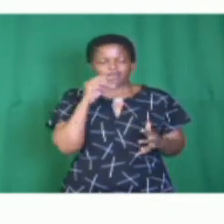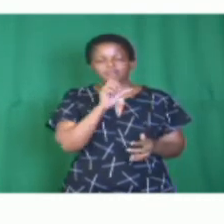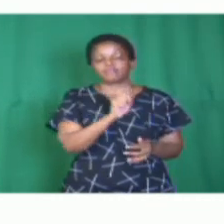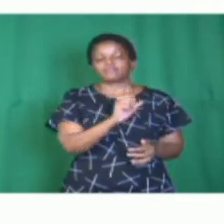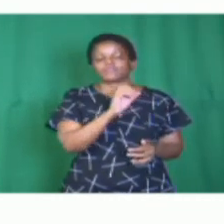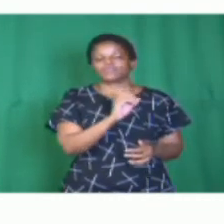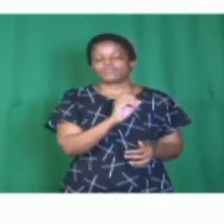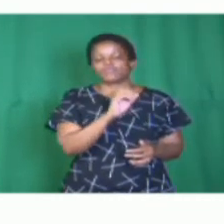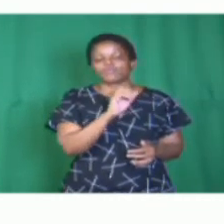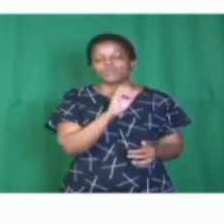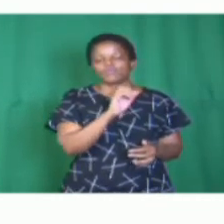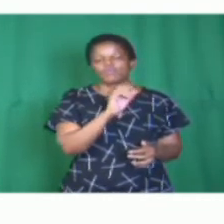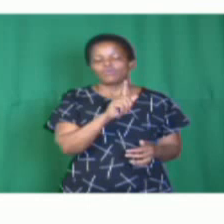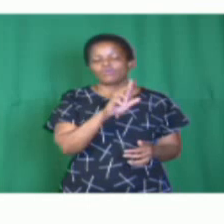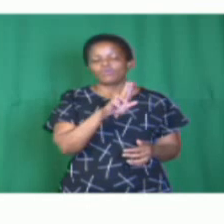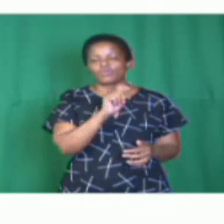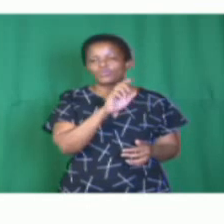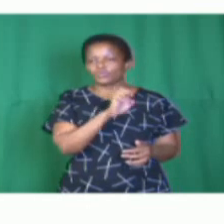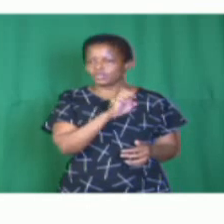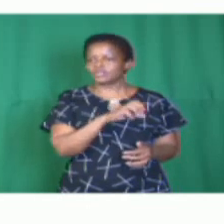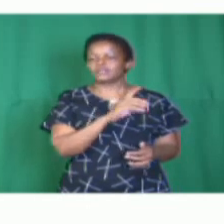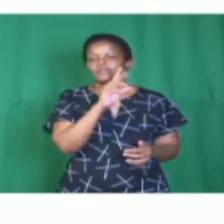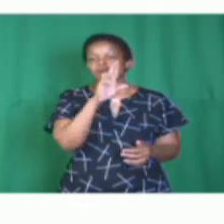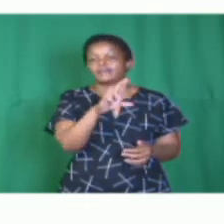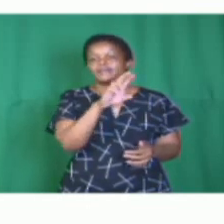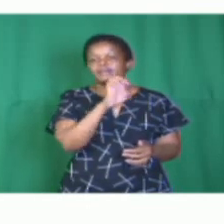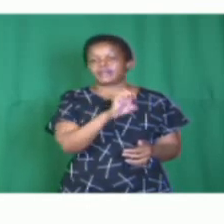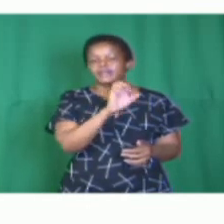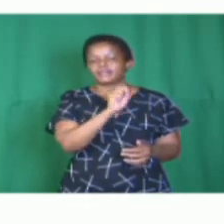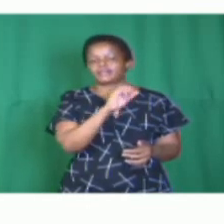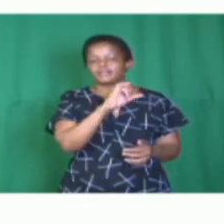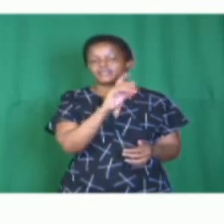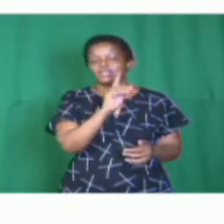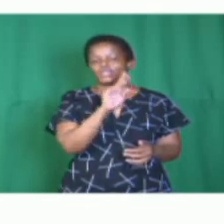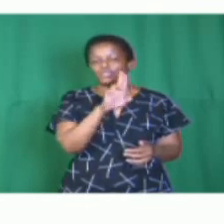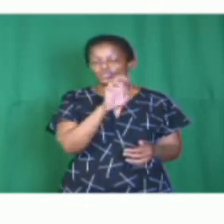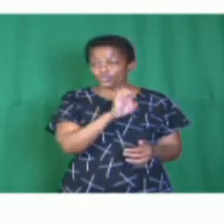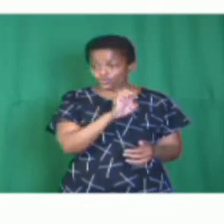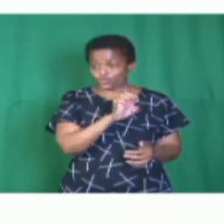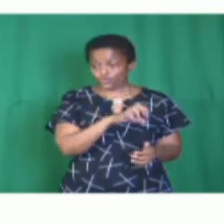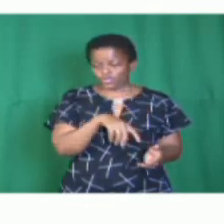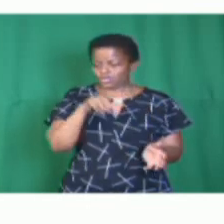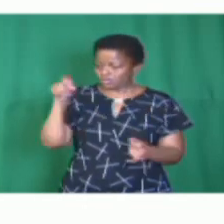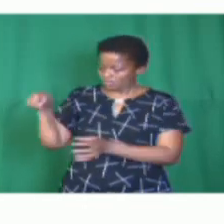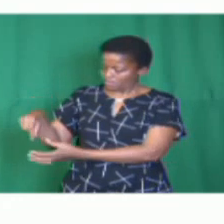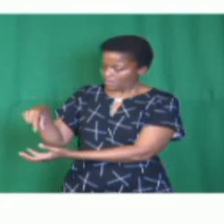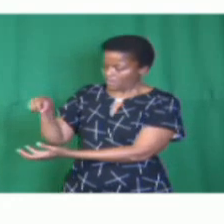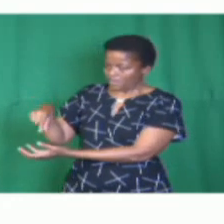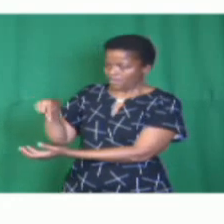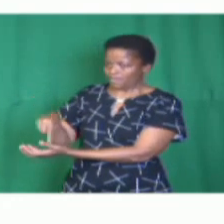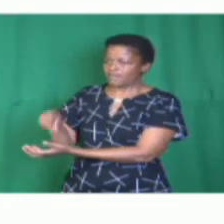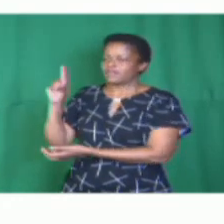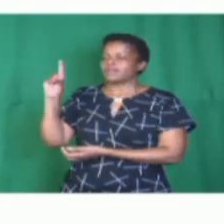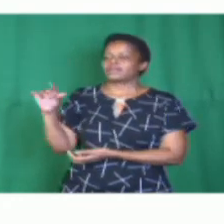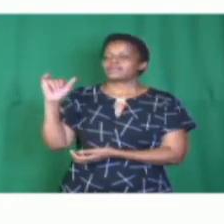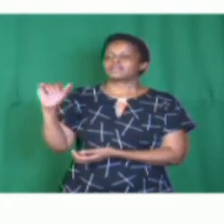the residue, and then here the liquid that will be collected is known as the distillate.